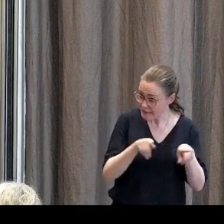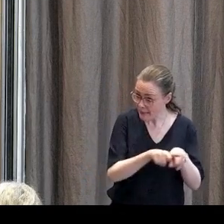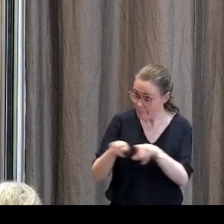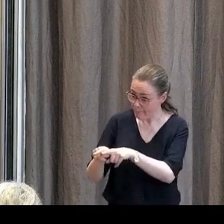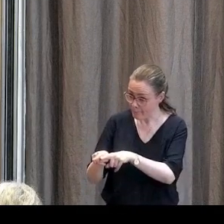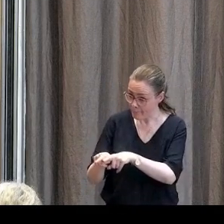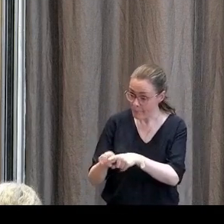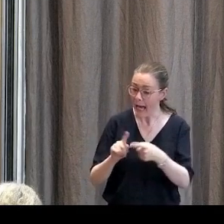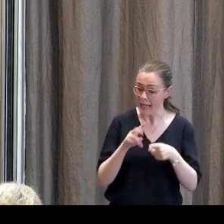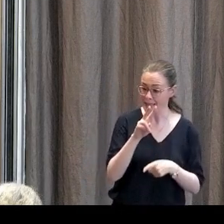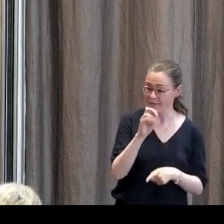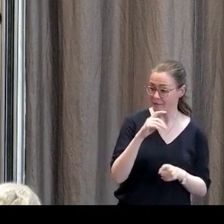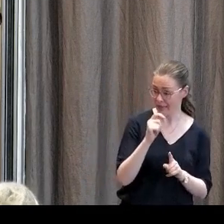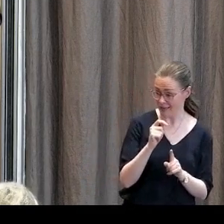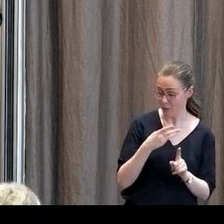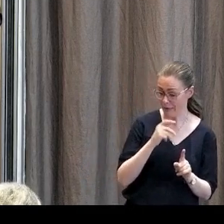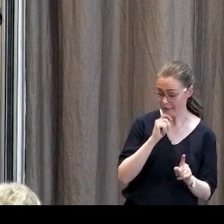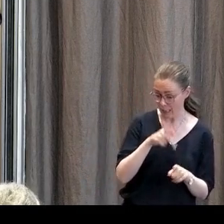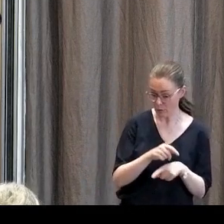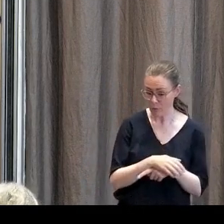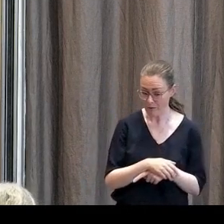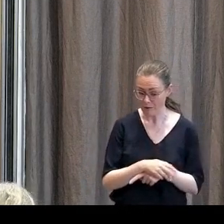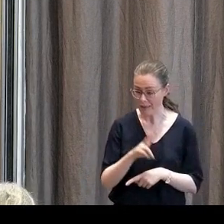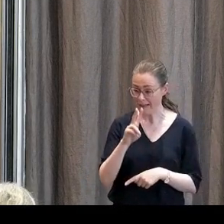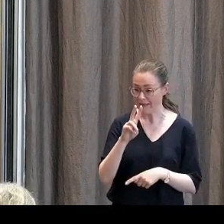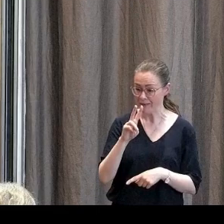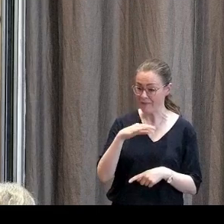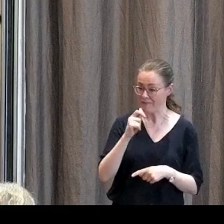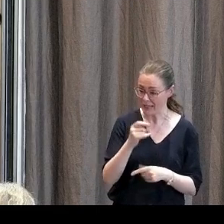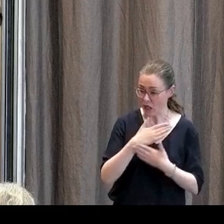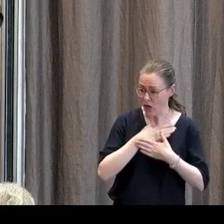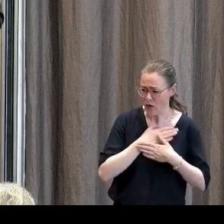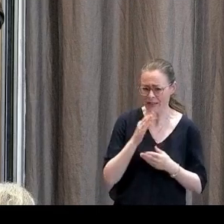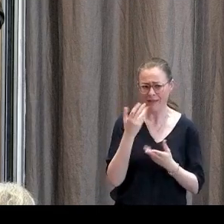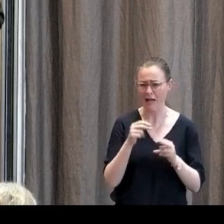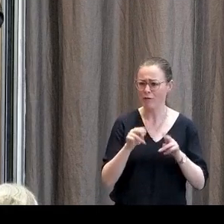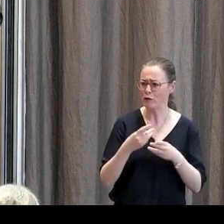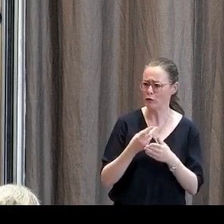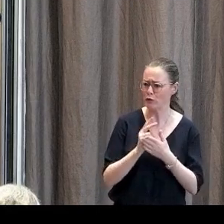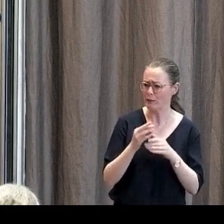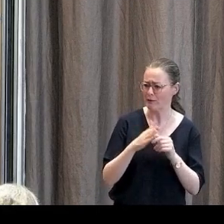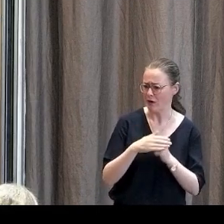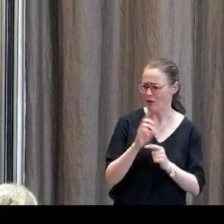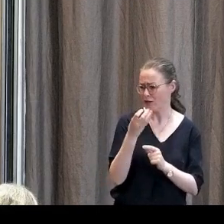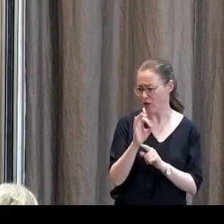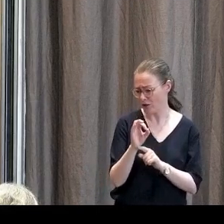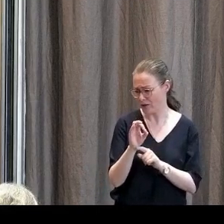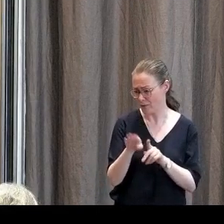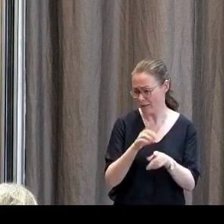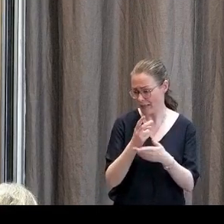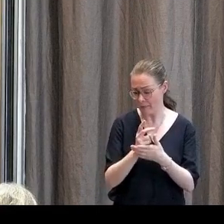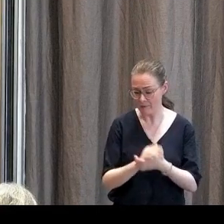And, as vets will tell you, vets would also love to have new treatments for dogs with epilepsy. And